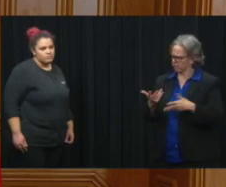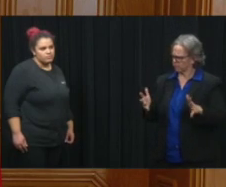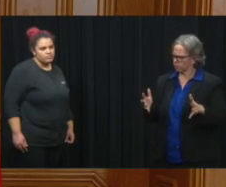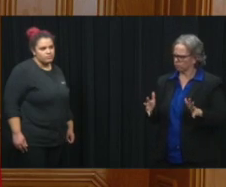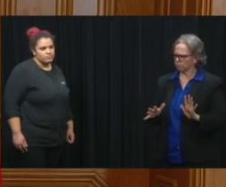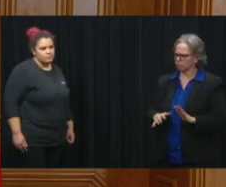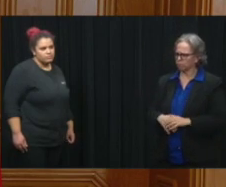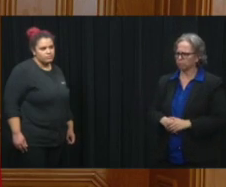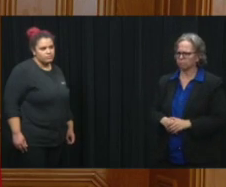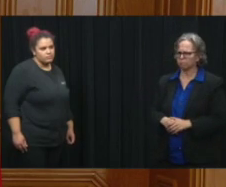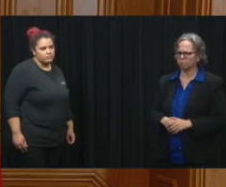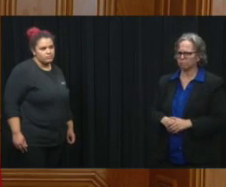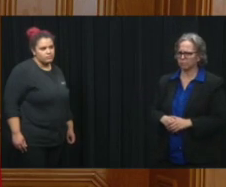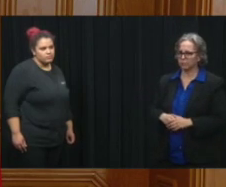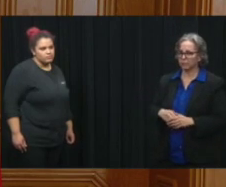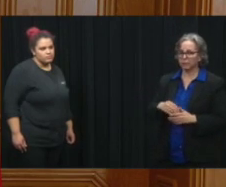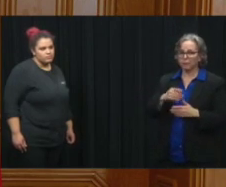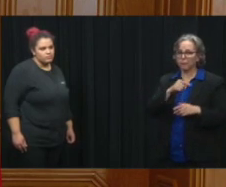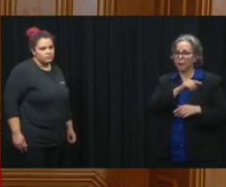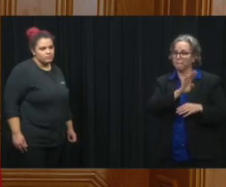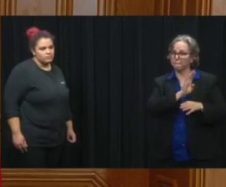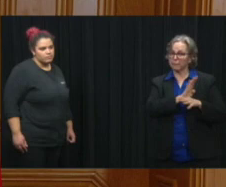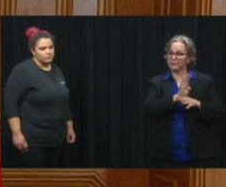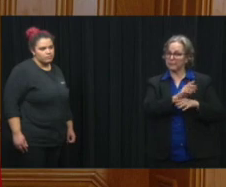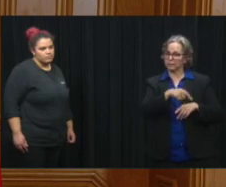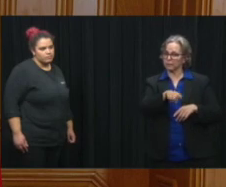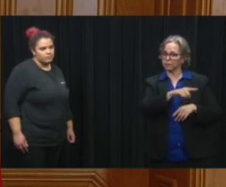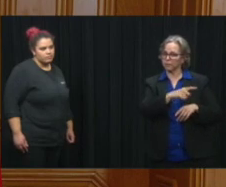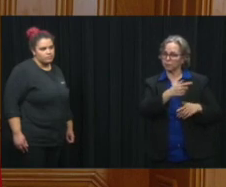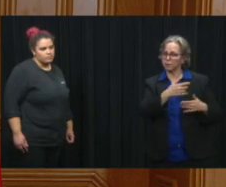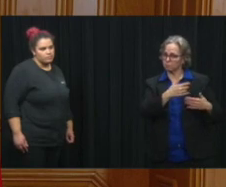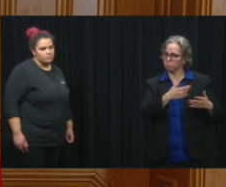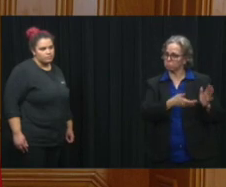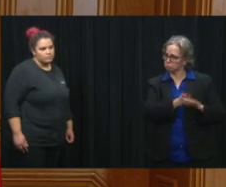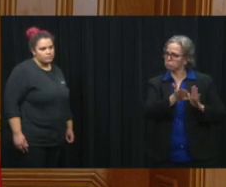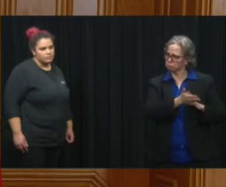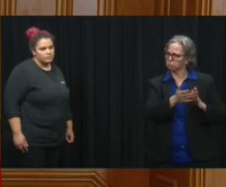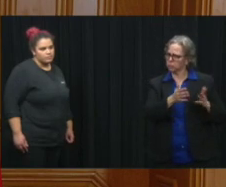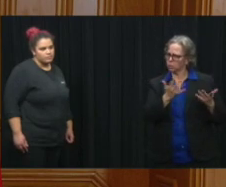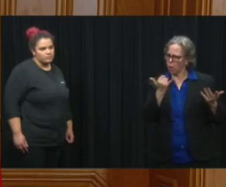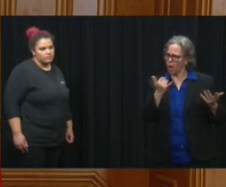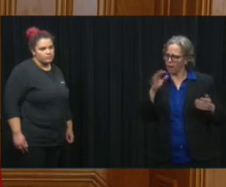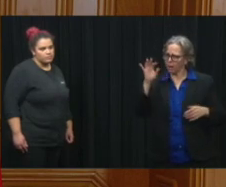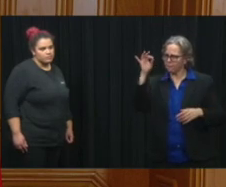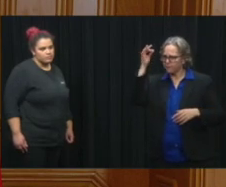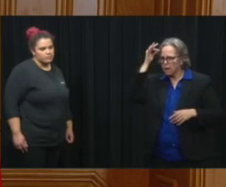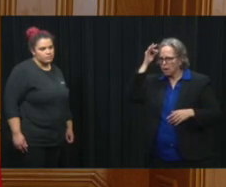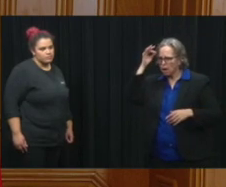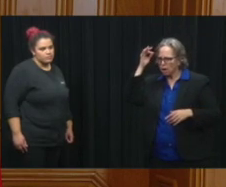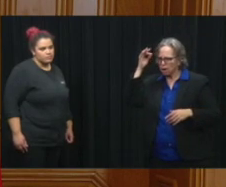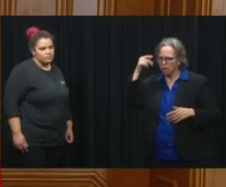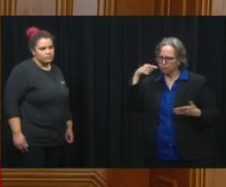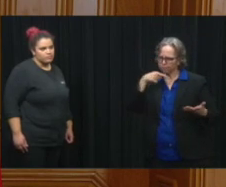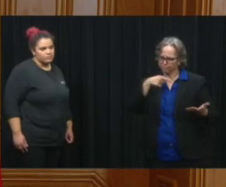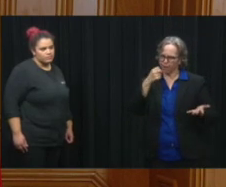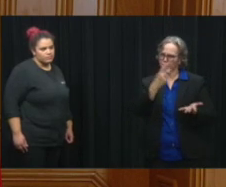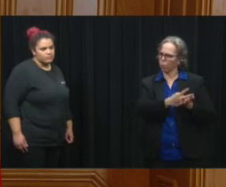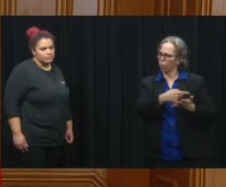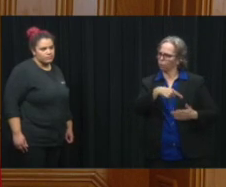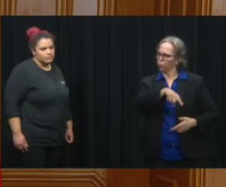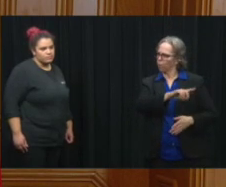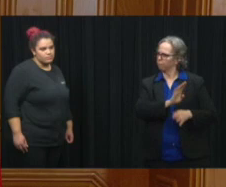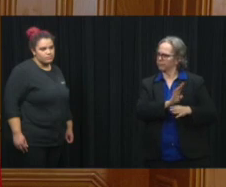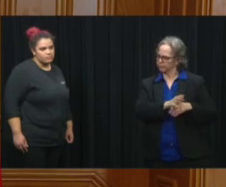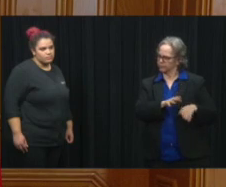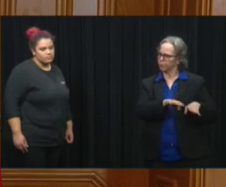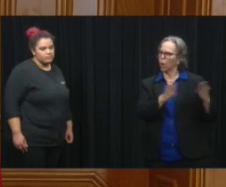some businesses that have been allowed to continue because they're deemed by the federal government, by Homeland Security, to be